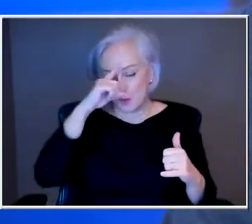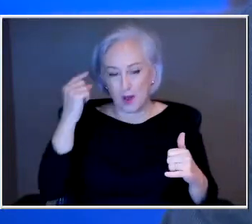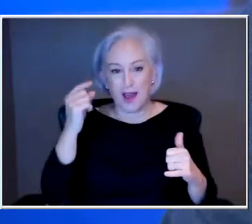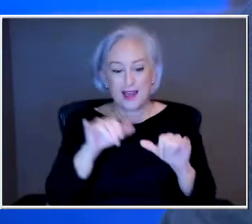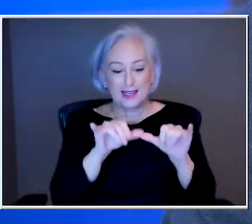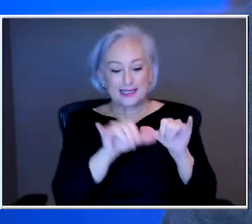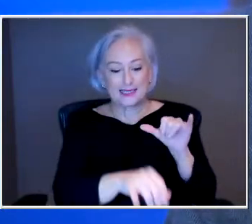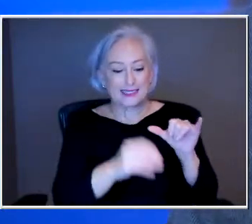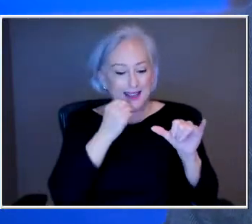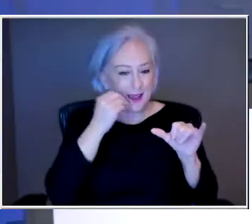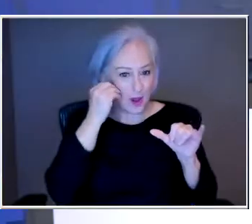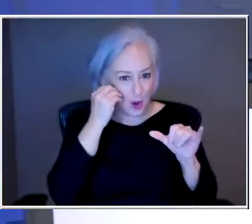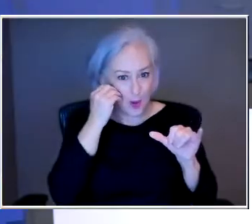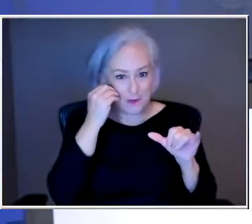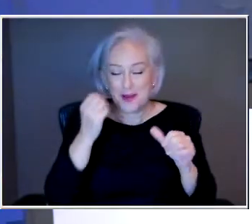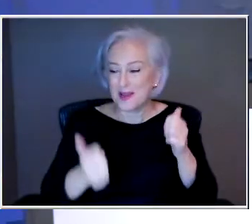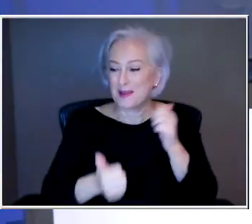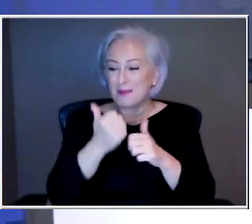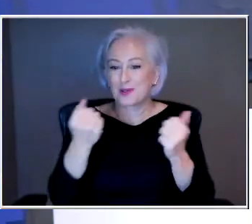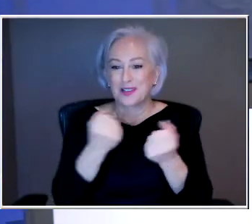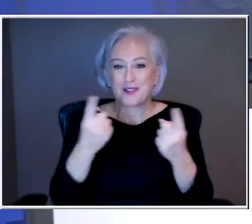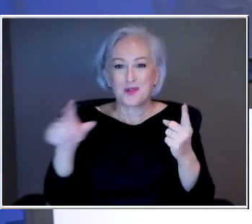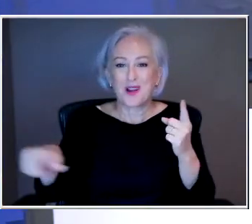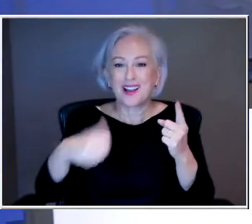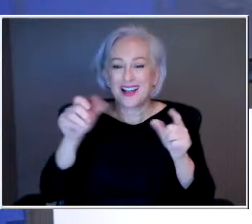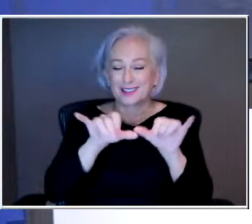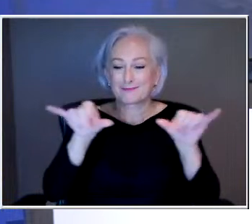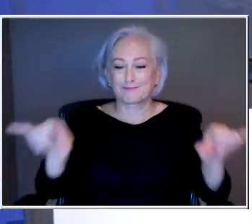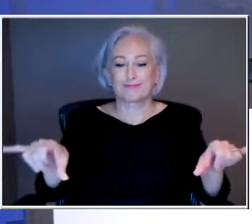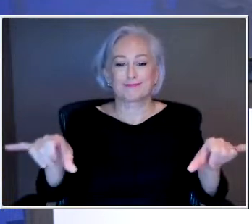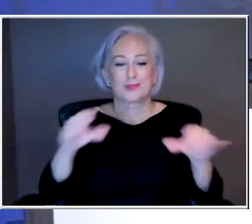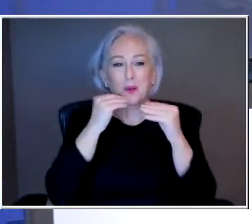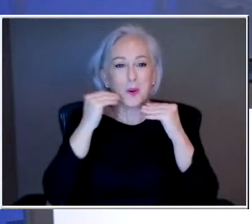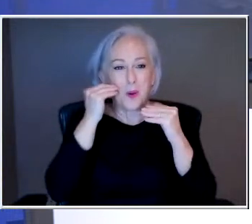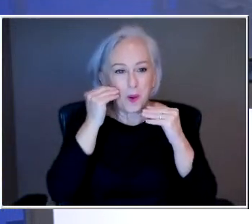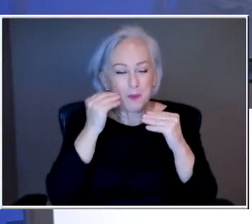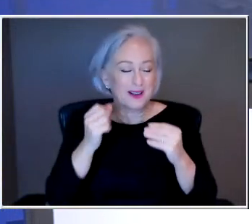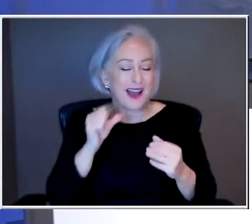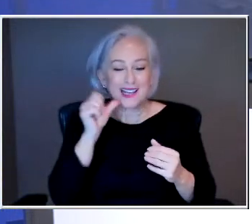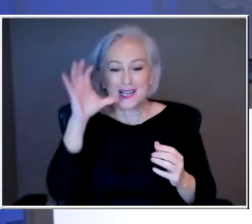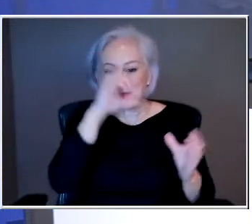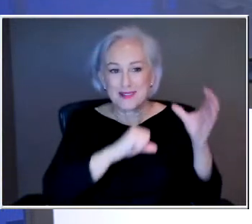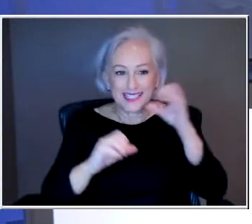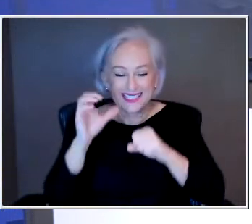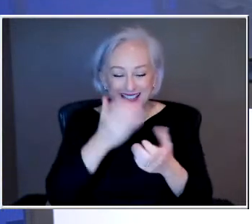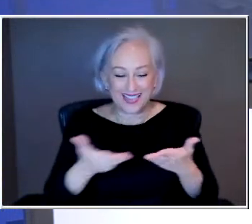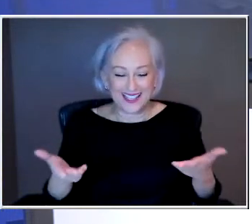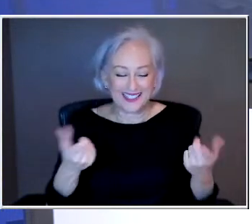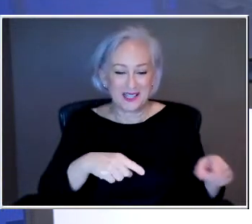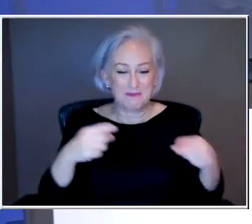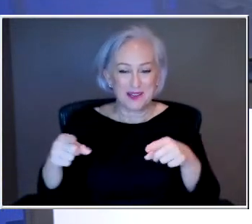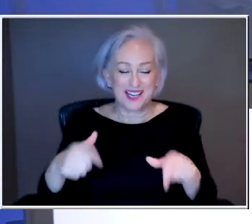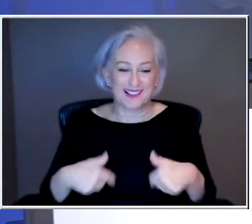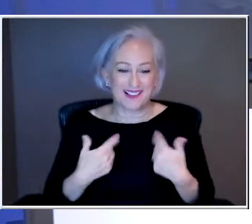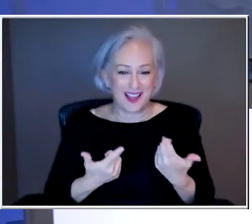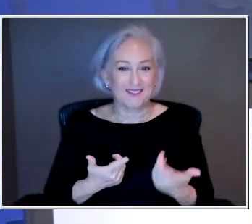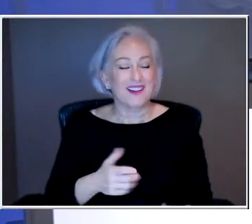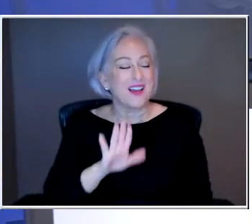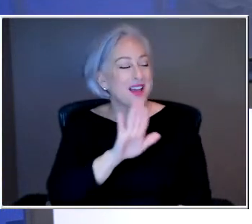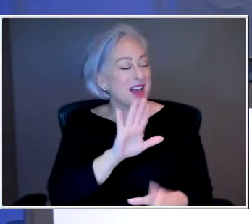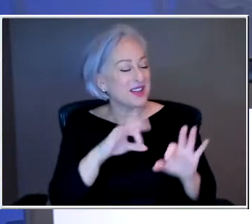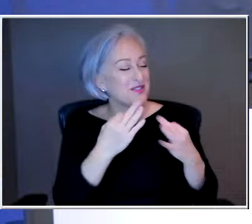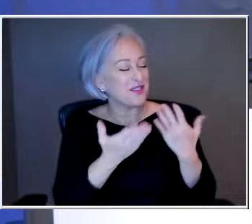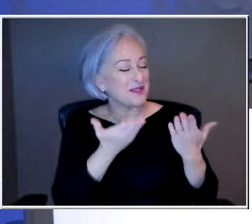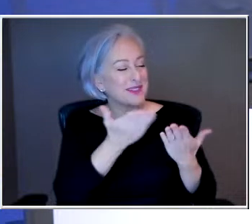else was. So you didn't have FOMO. No, yes. I didn't feel like I was missing out on too much. Yeah, everybody was in it, and your family was supporting you. Yeah. What has life